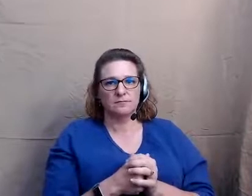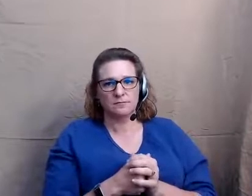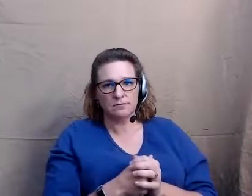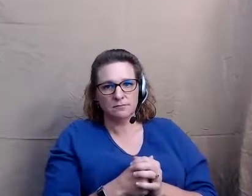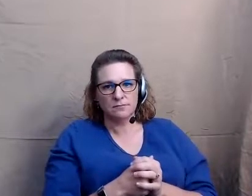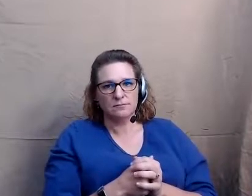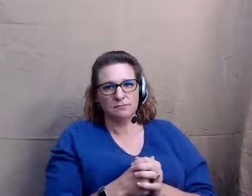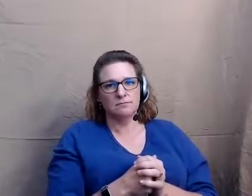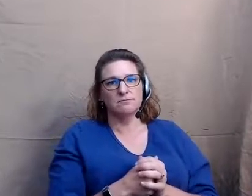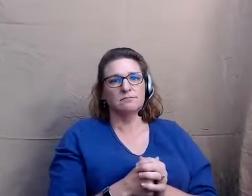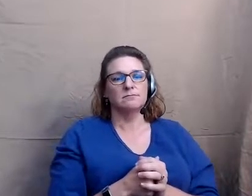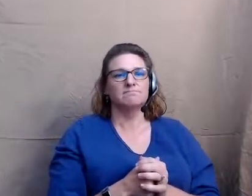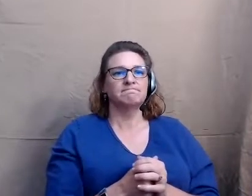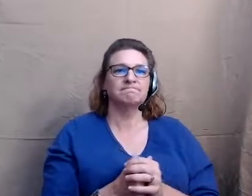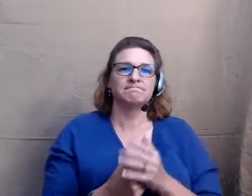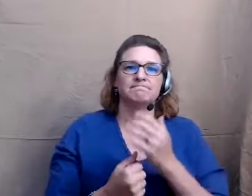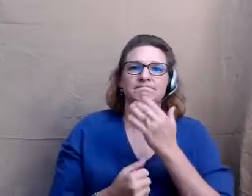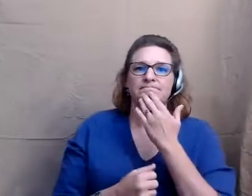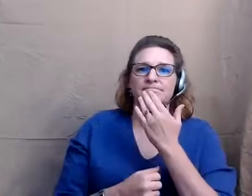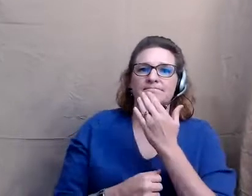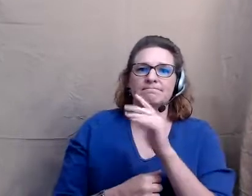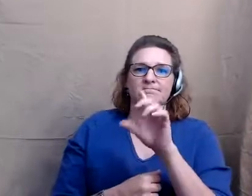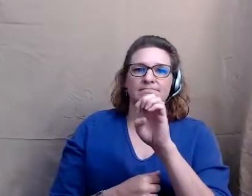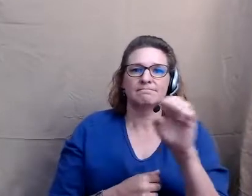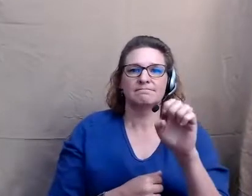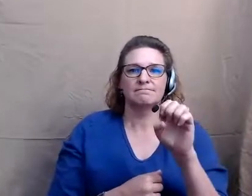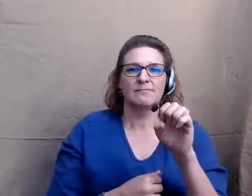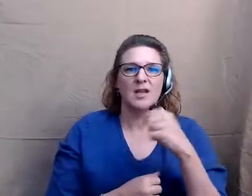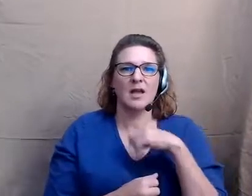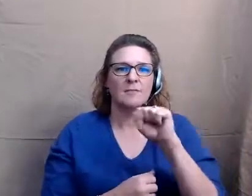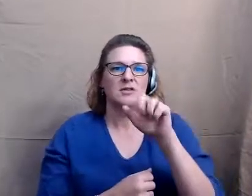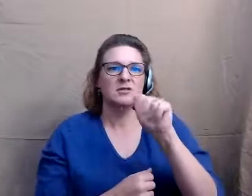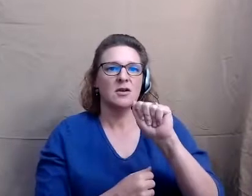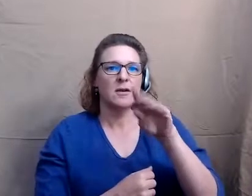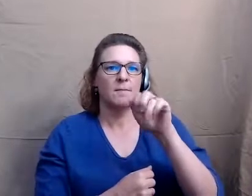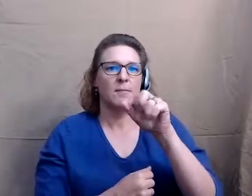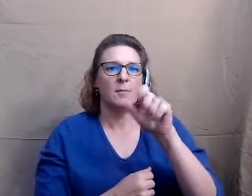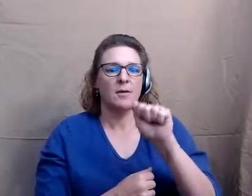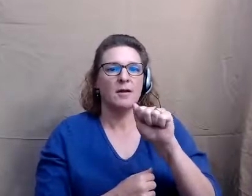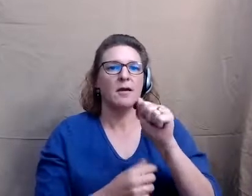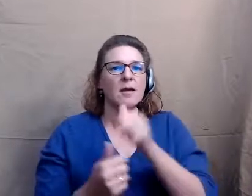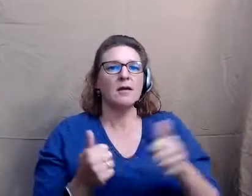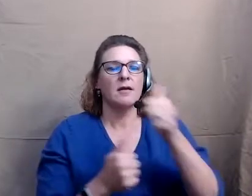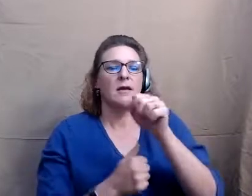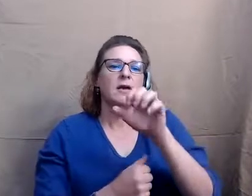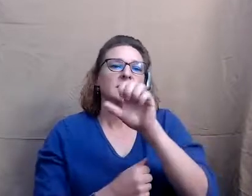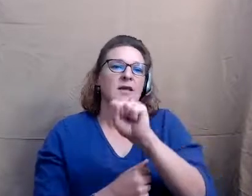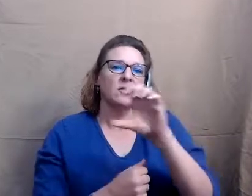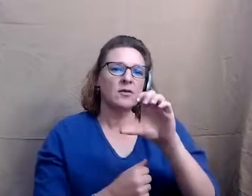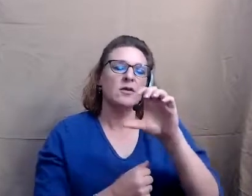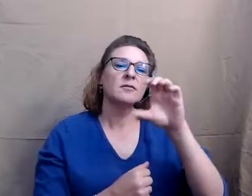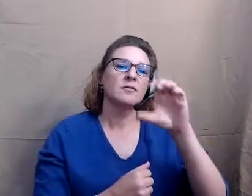Okay, thank you, Leigh. So I'm Sarah Barber. I'm the Executive Director of the South Carolina Coalition Against Domestic Violence and Sexual